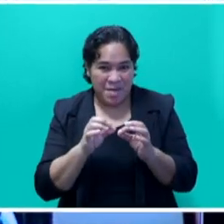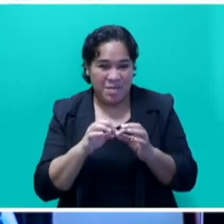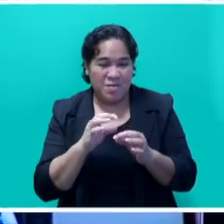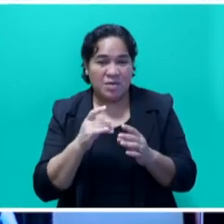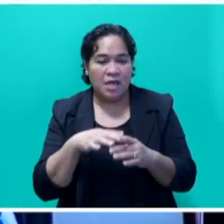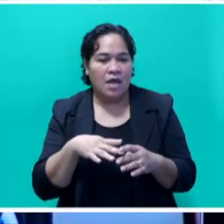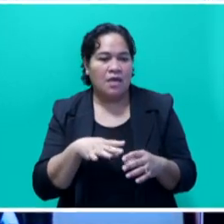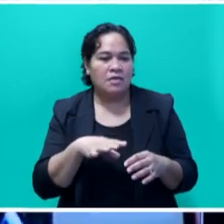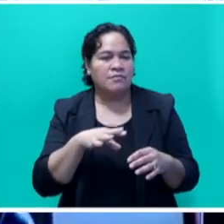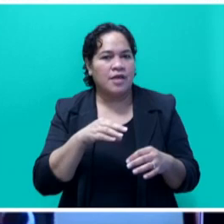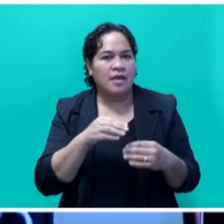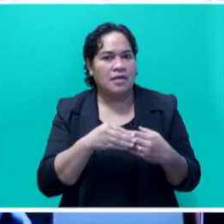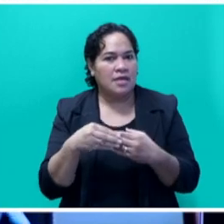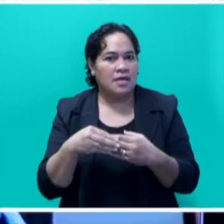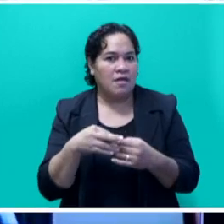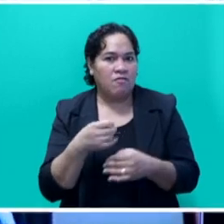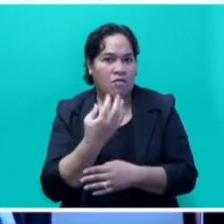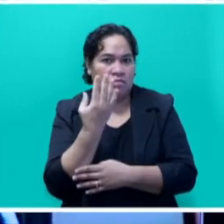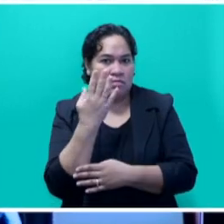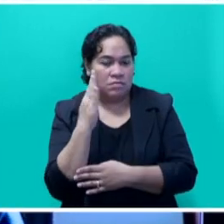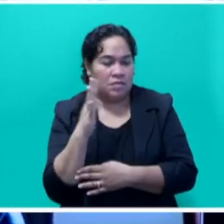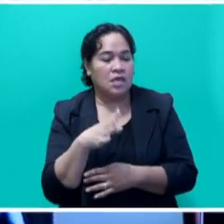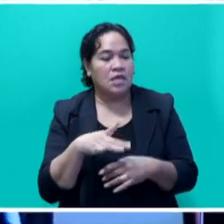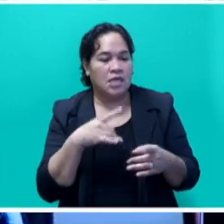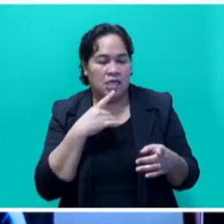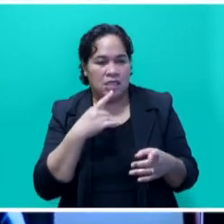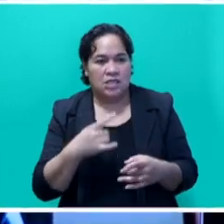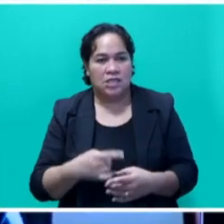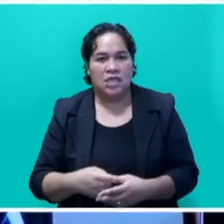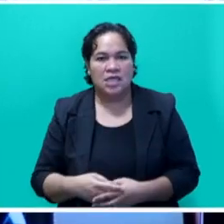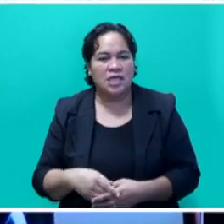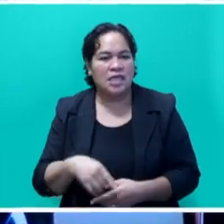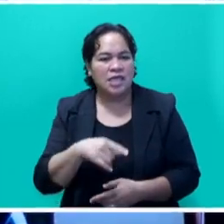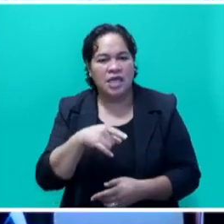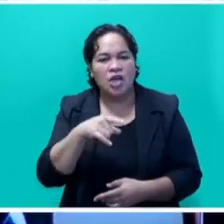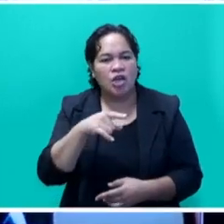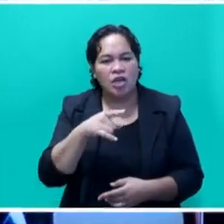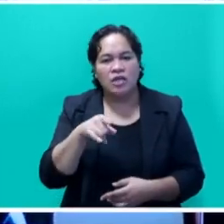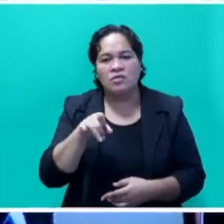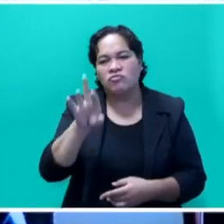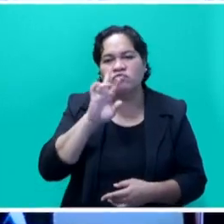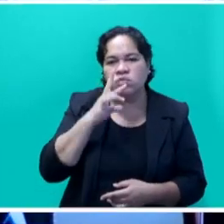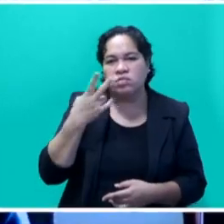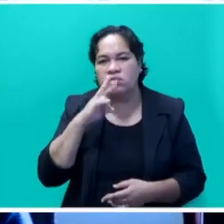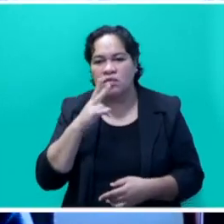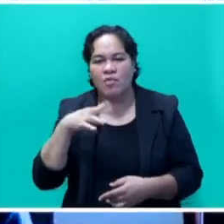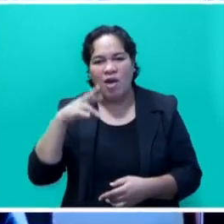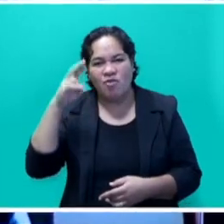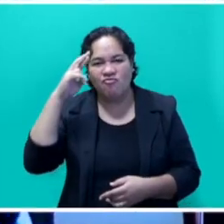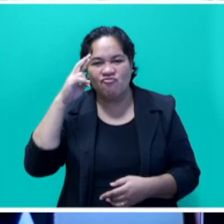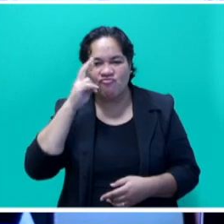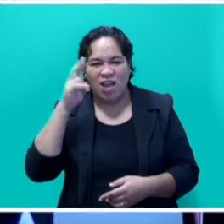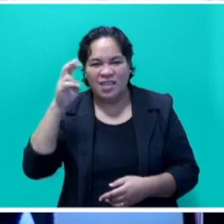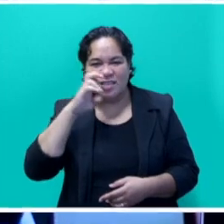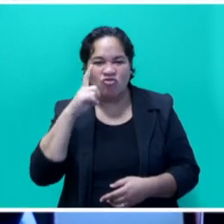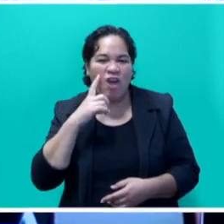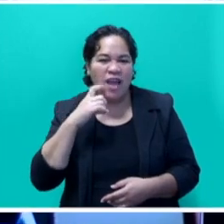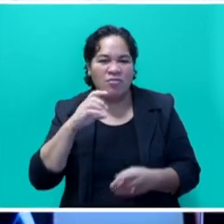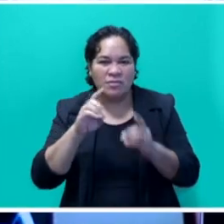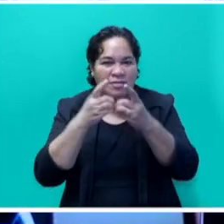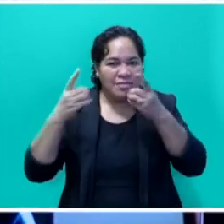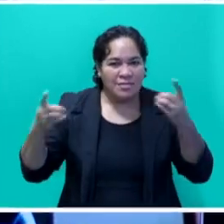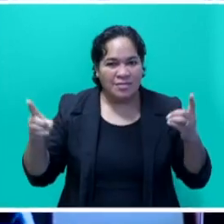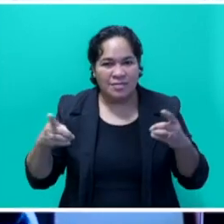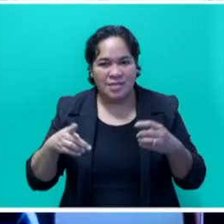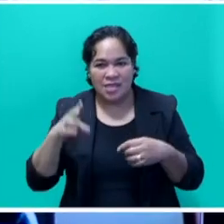that we are giving racial overtones, but he does not have what I call the gumption to stand